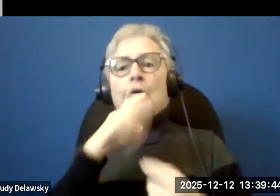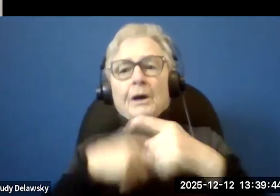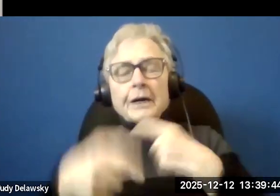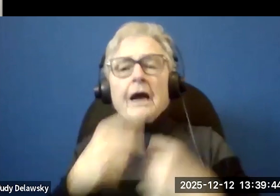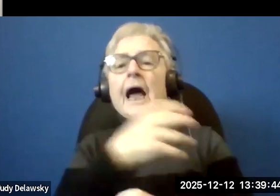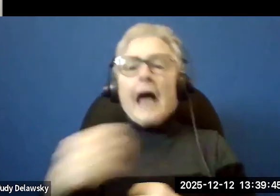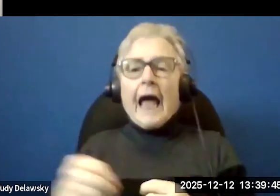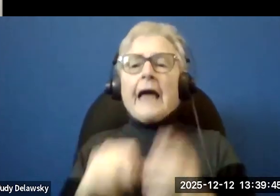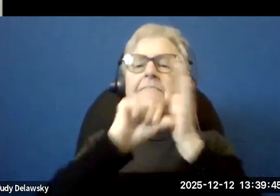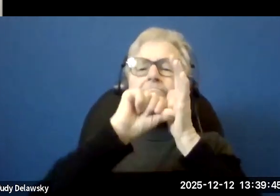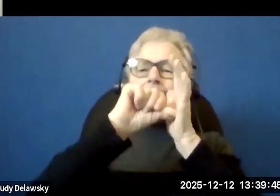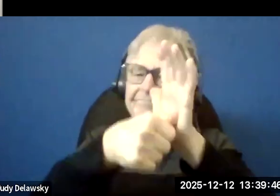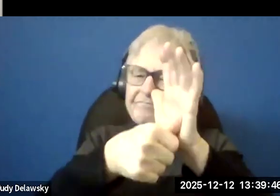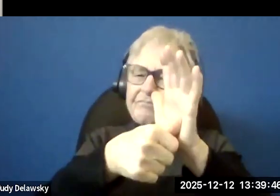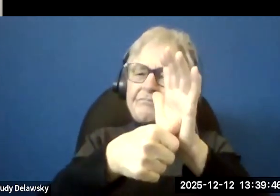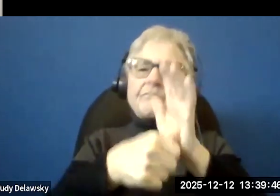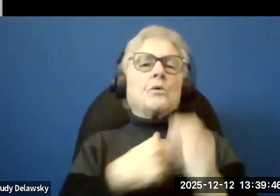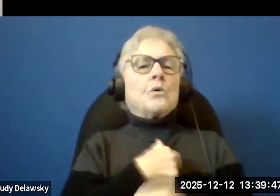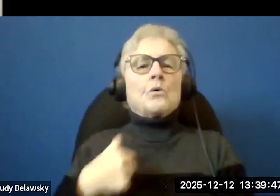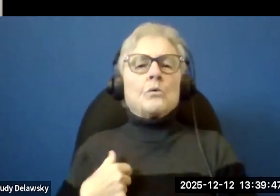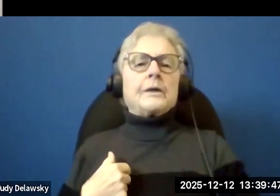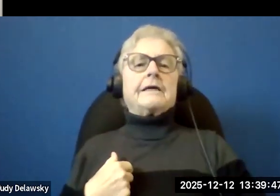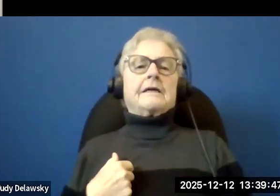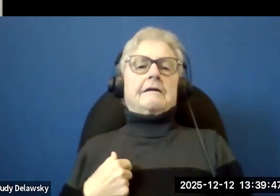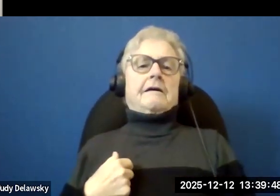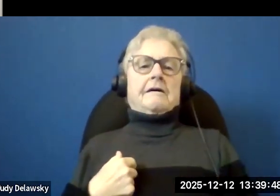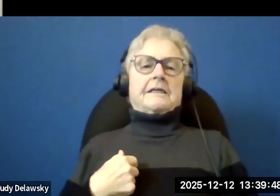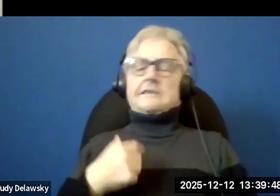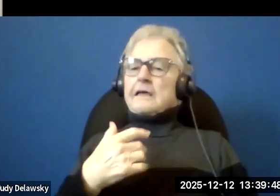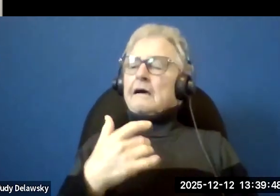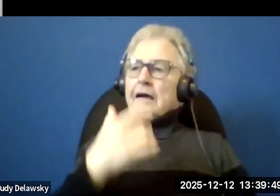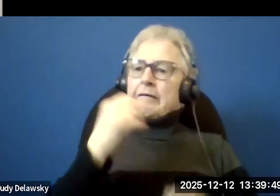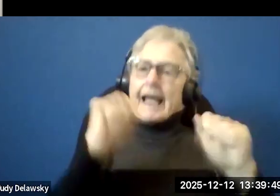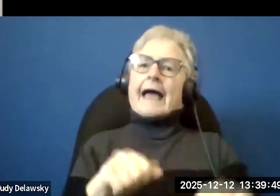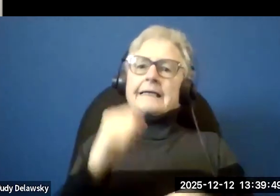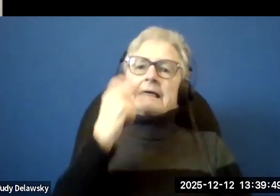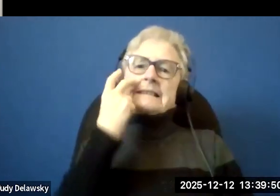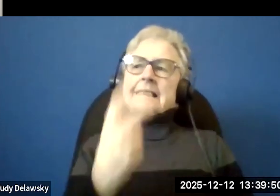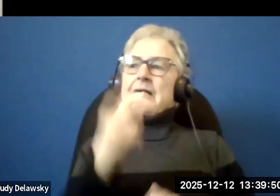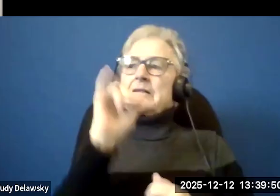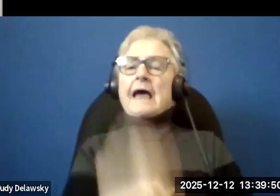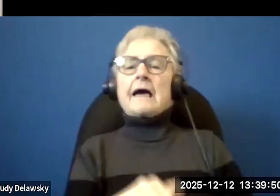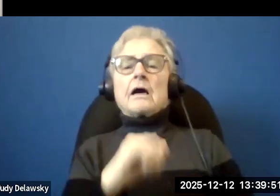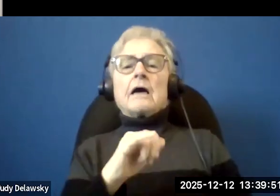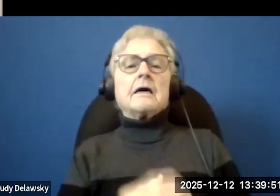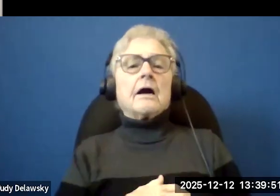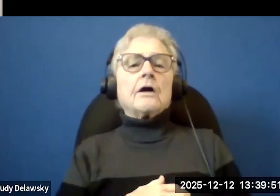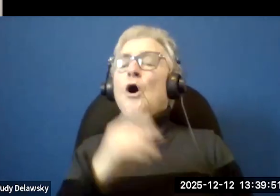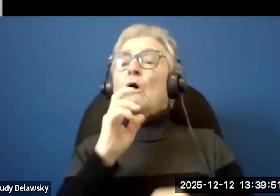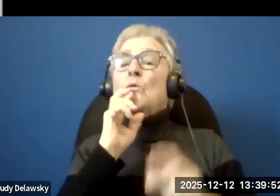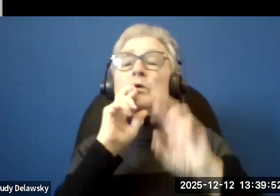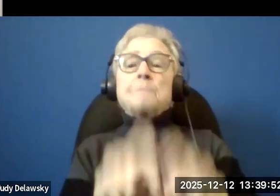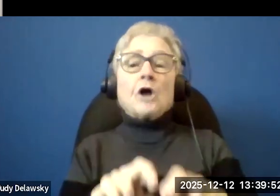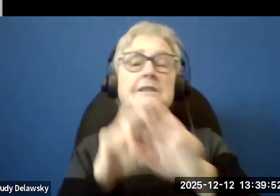emphasize that we very much see that these responses are incredibly challenging